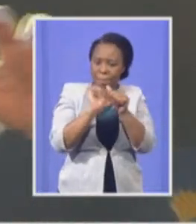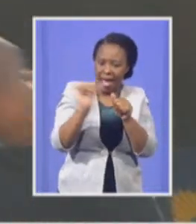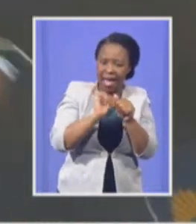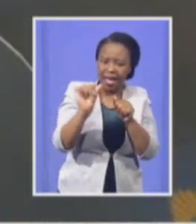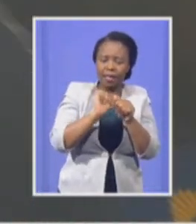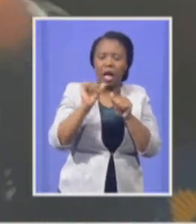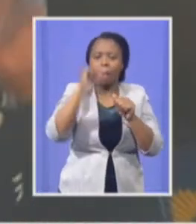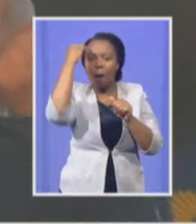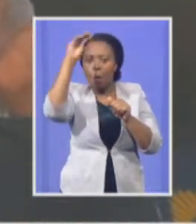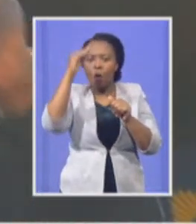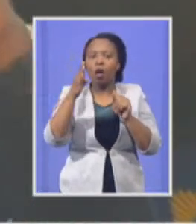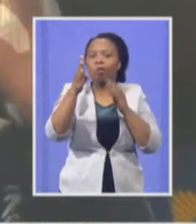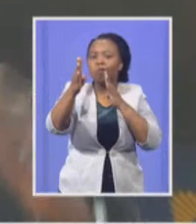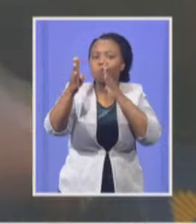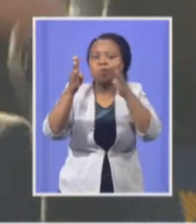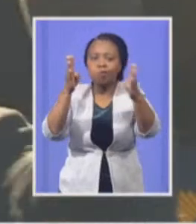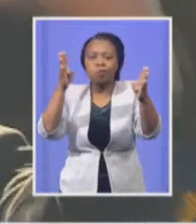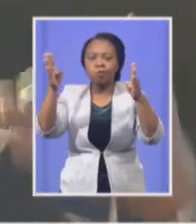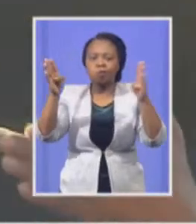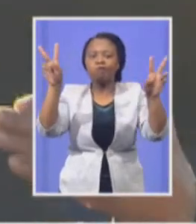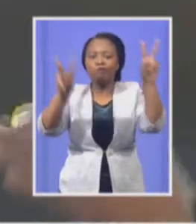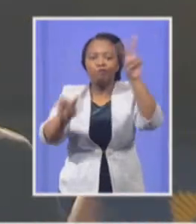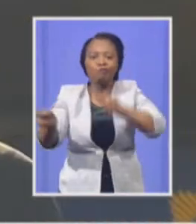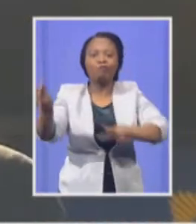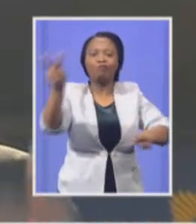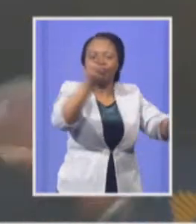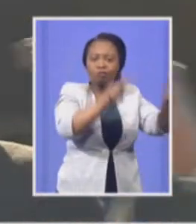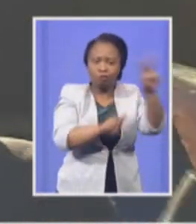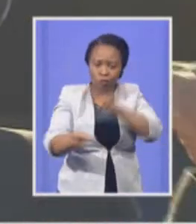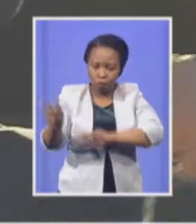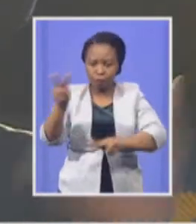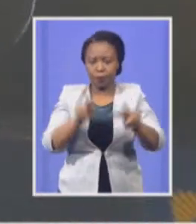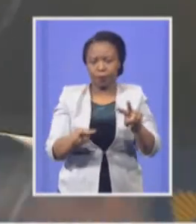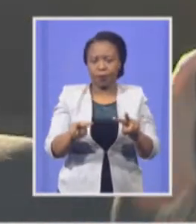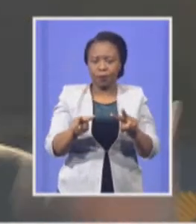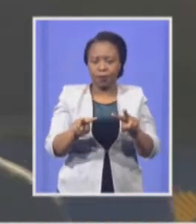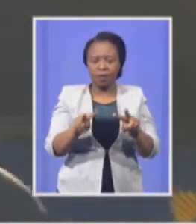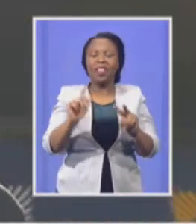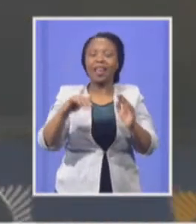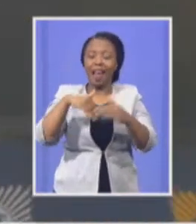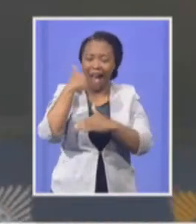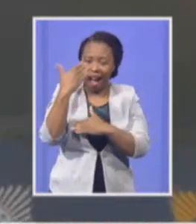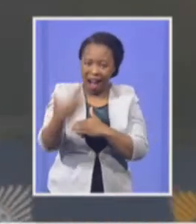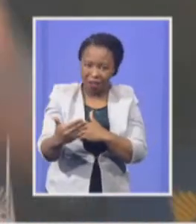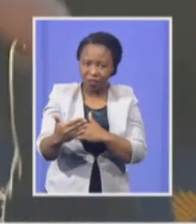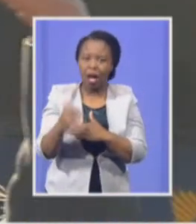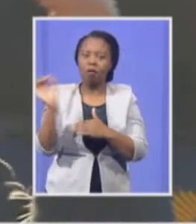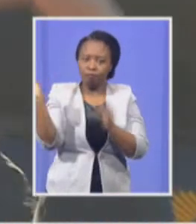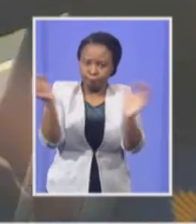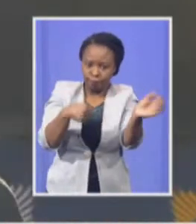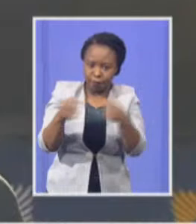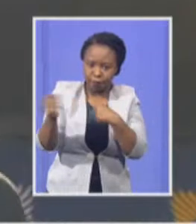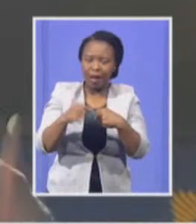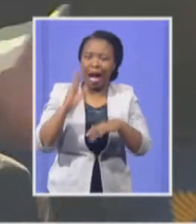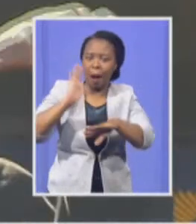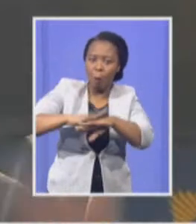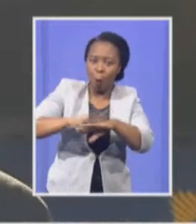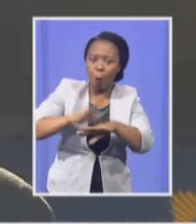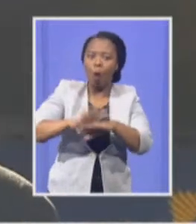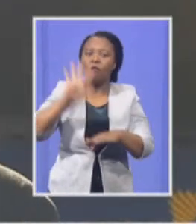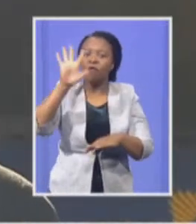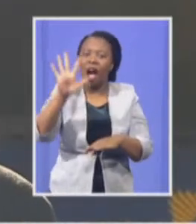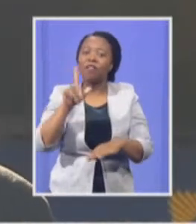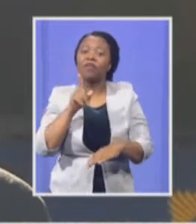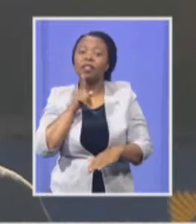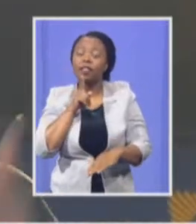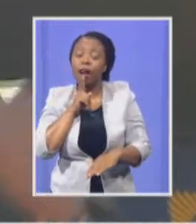ehamba epatrola kube khona emva kwaloko bese siqasha amanye awu-5,000 sizocela